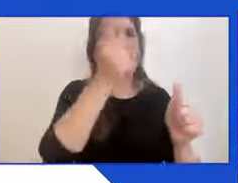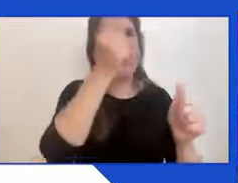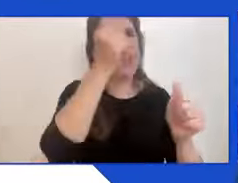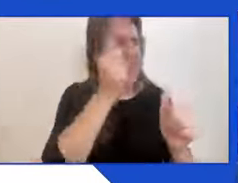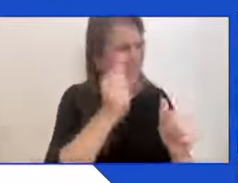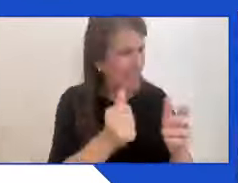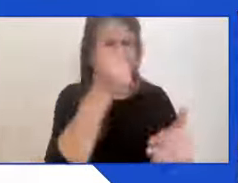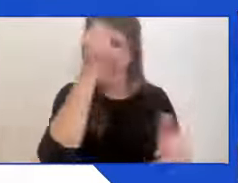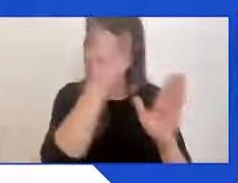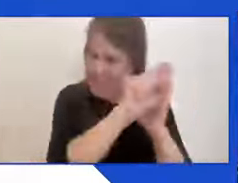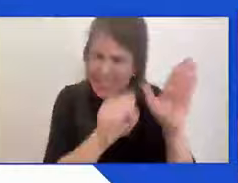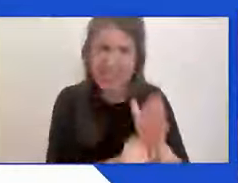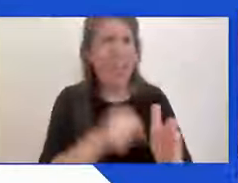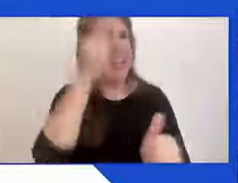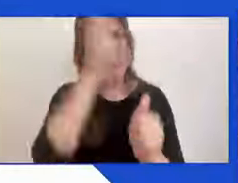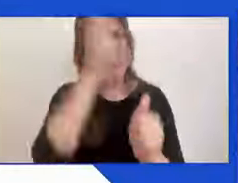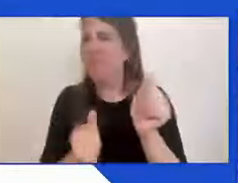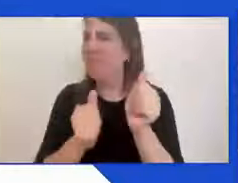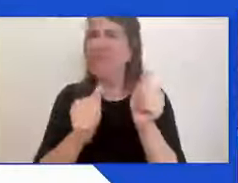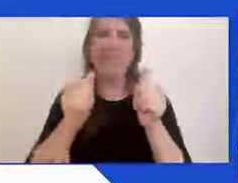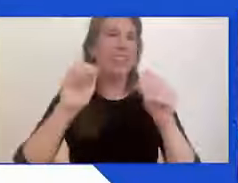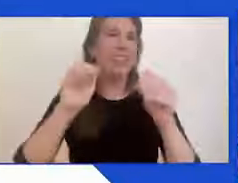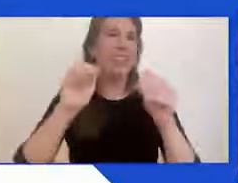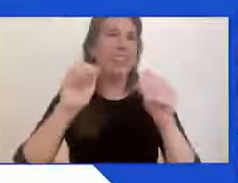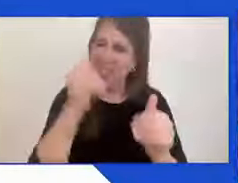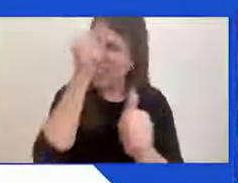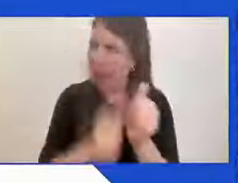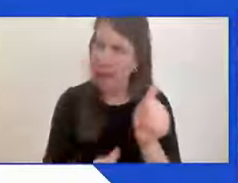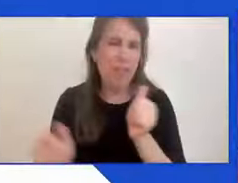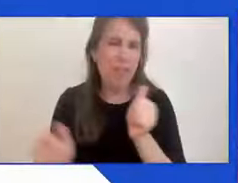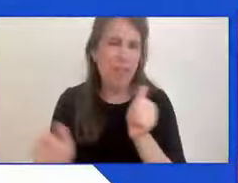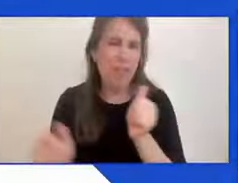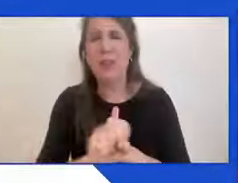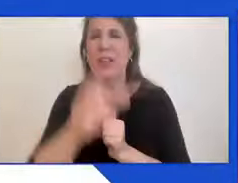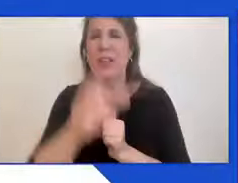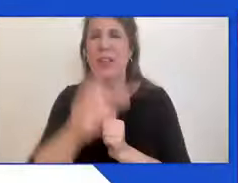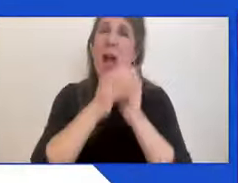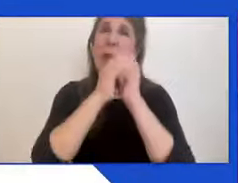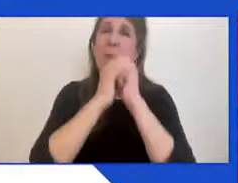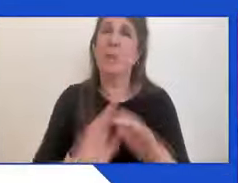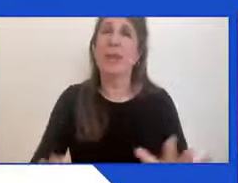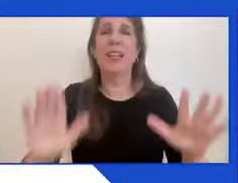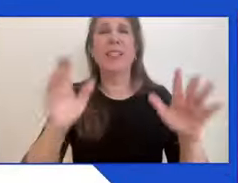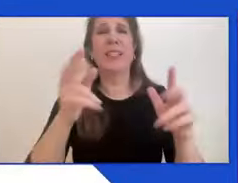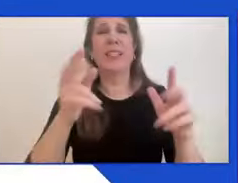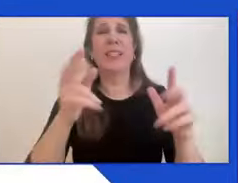code. God bless the hostages. God bless Israel. God bless the United States of America.